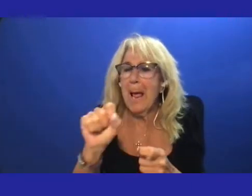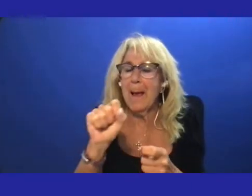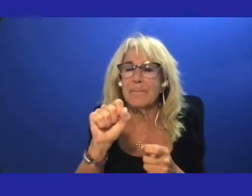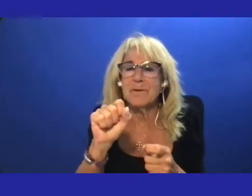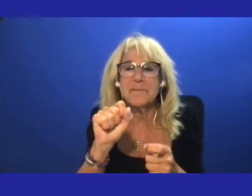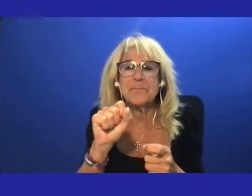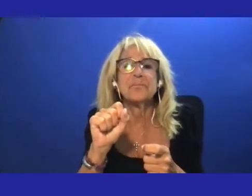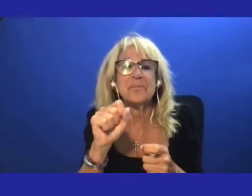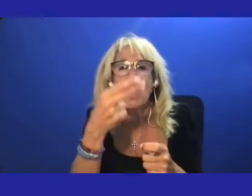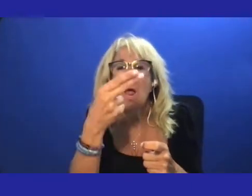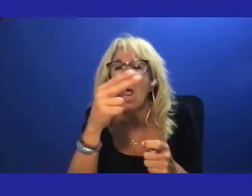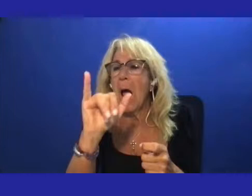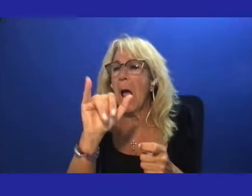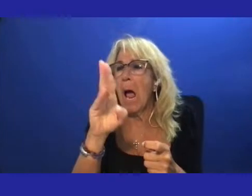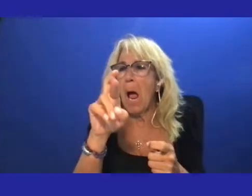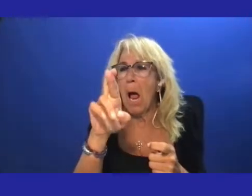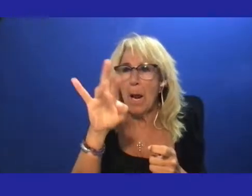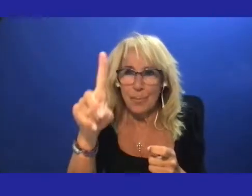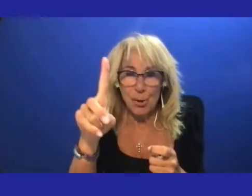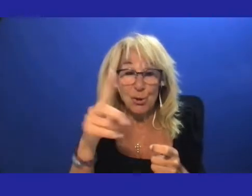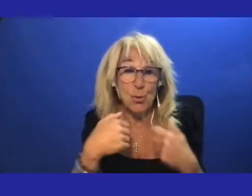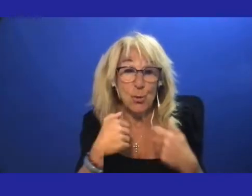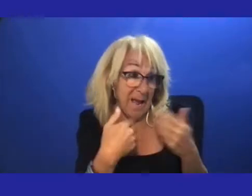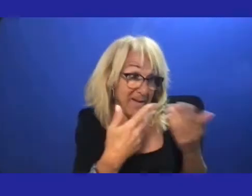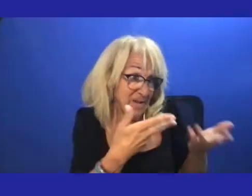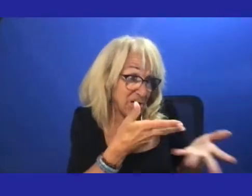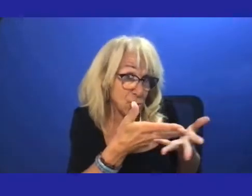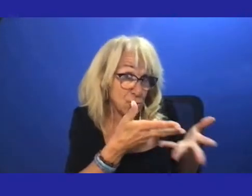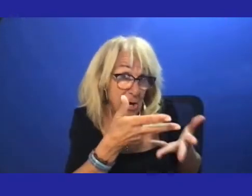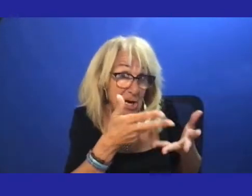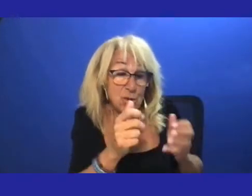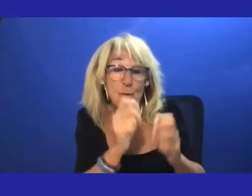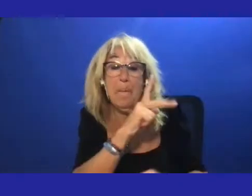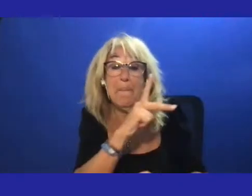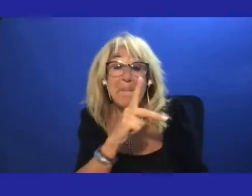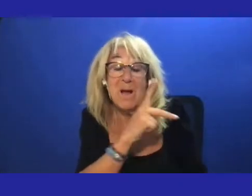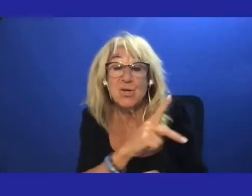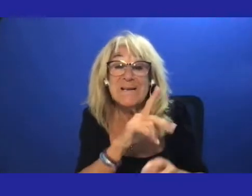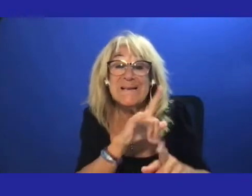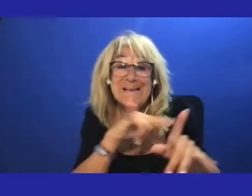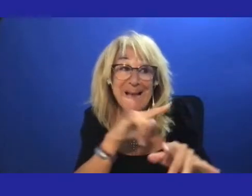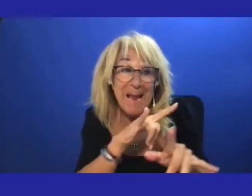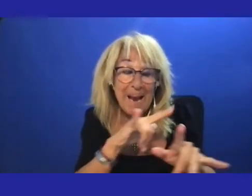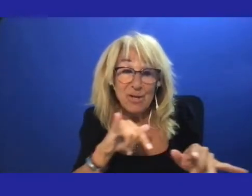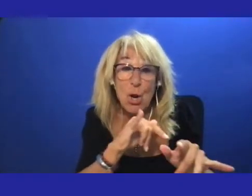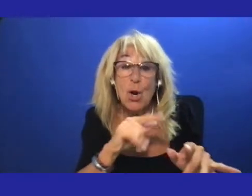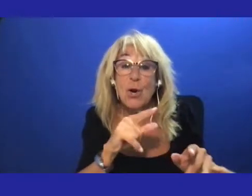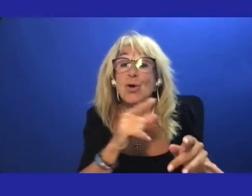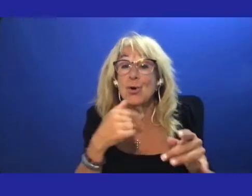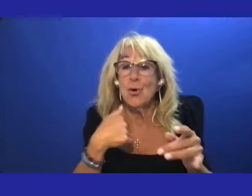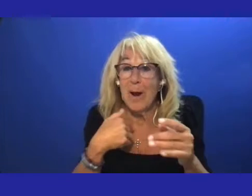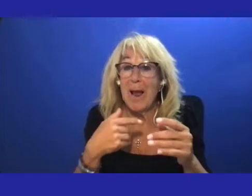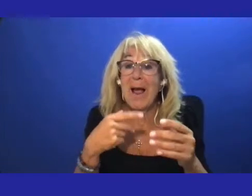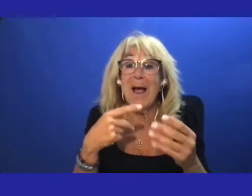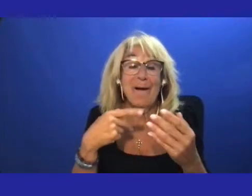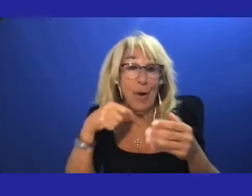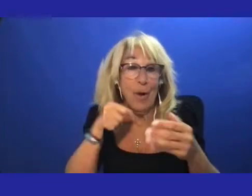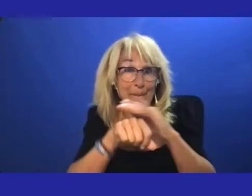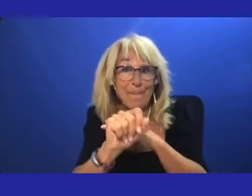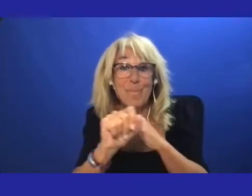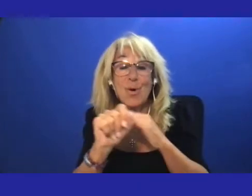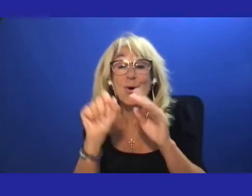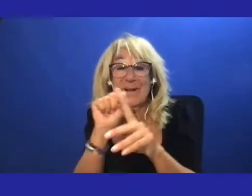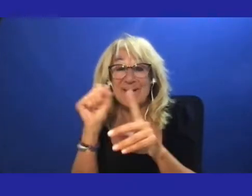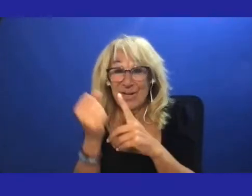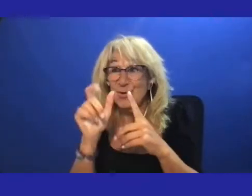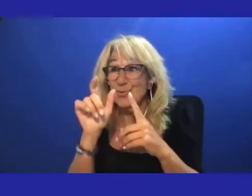simulation, where you have the interaction with the patient, but at the same time you're dealing with a birthing situation that's recreated. And so in